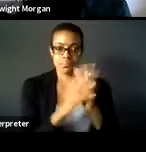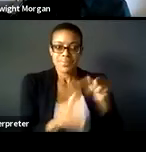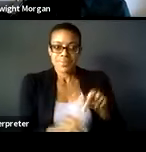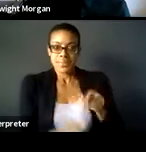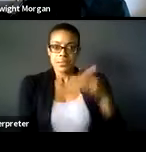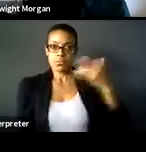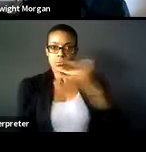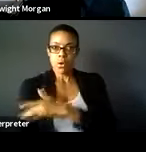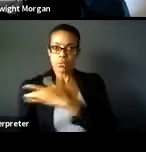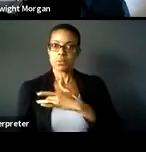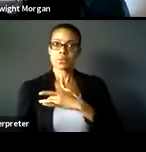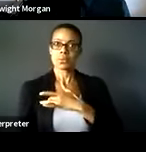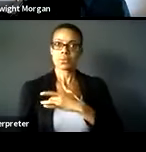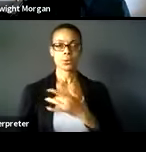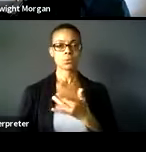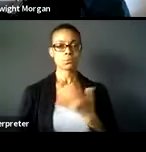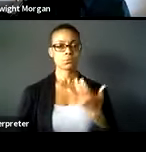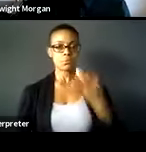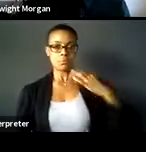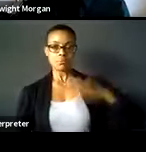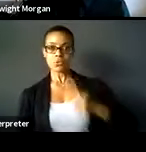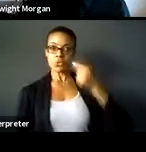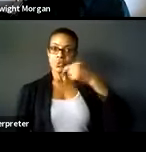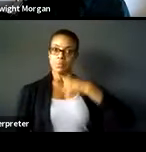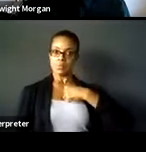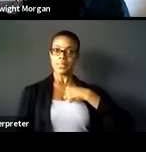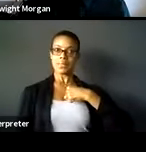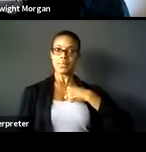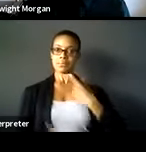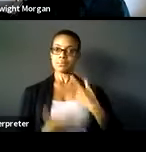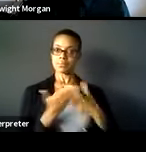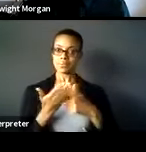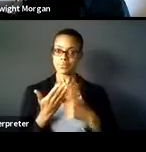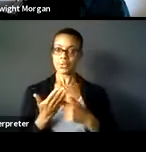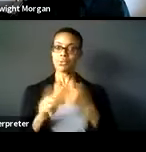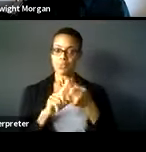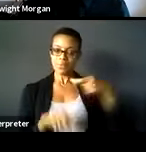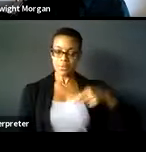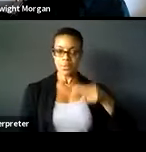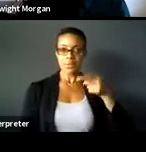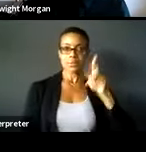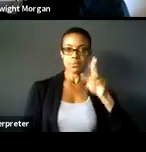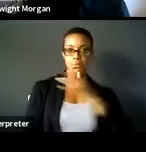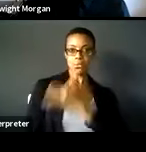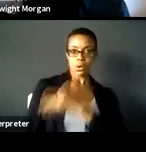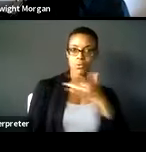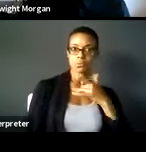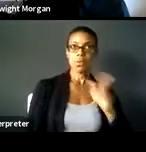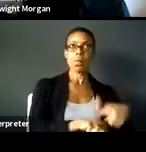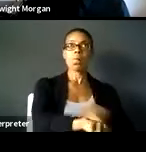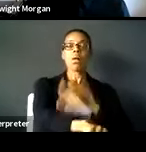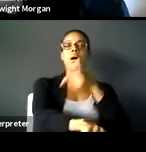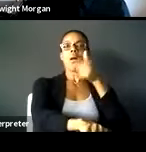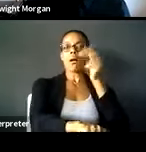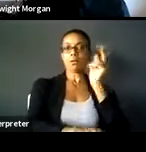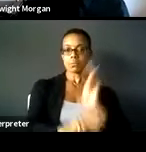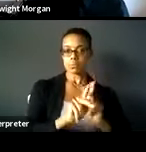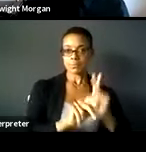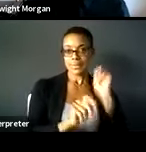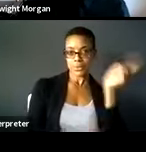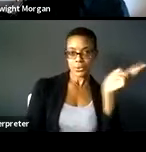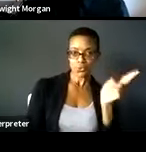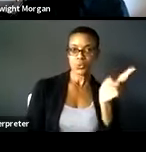me to be talking from you from a province that has a long history of Black people. So thank you for having